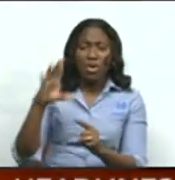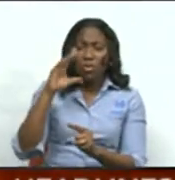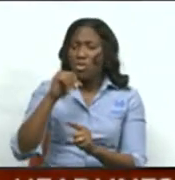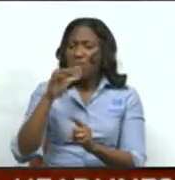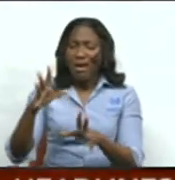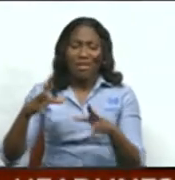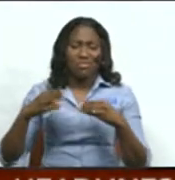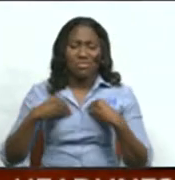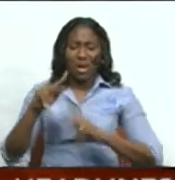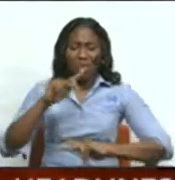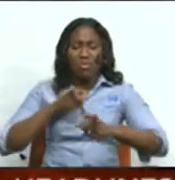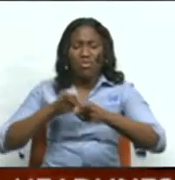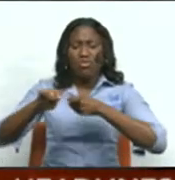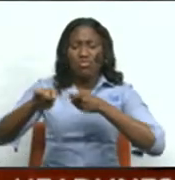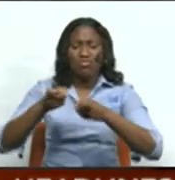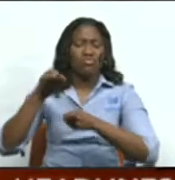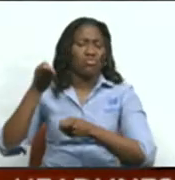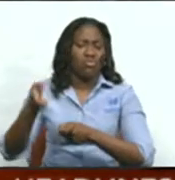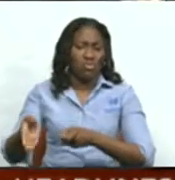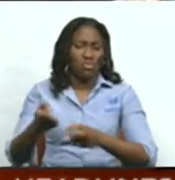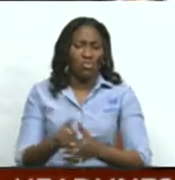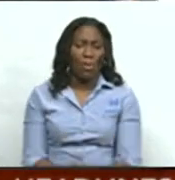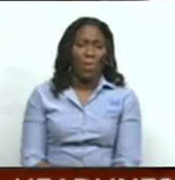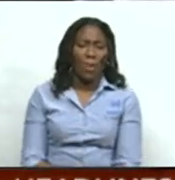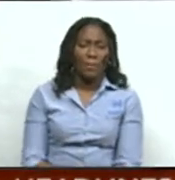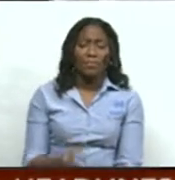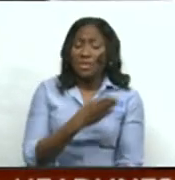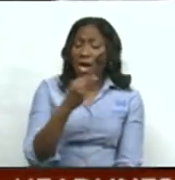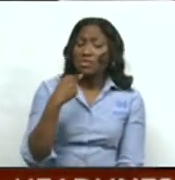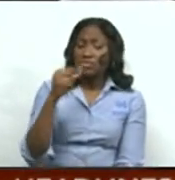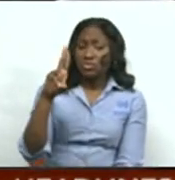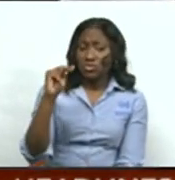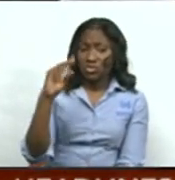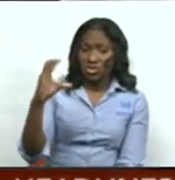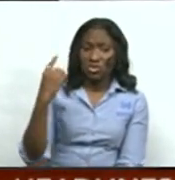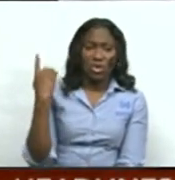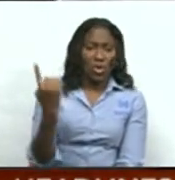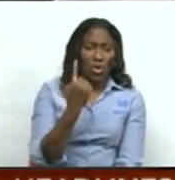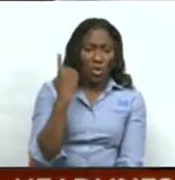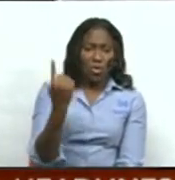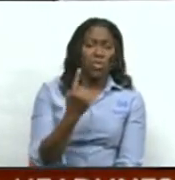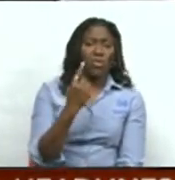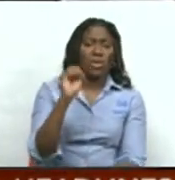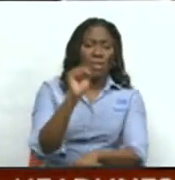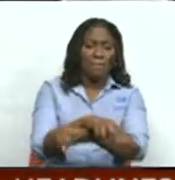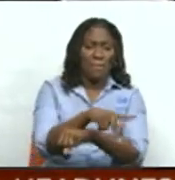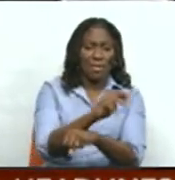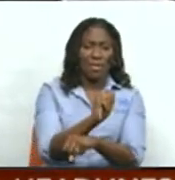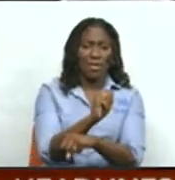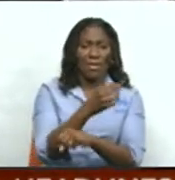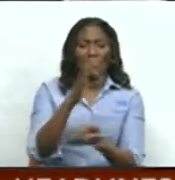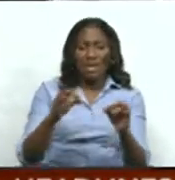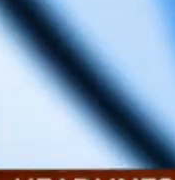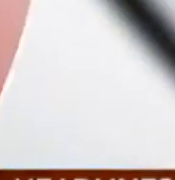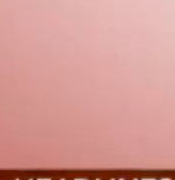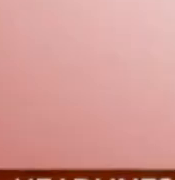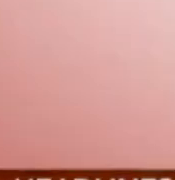game only to be discarded when convenient, noting that the UNC has only been able to beat the PNM as a